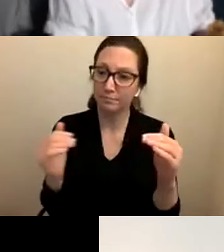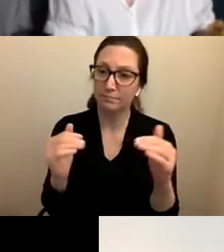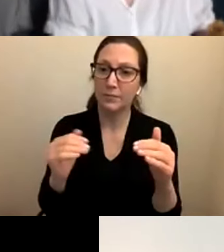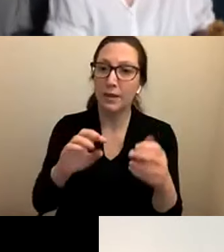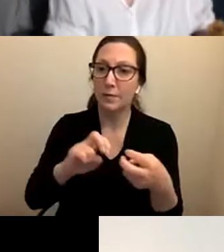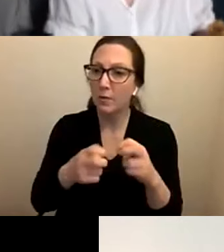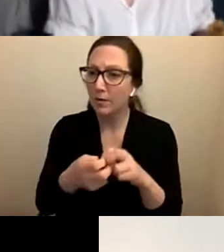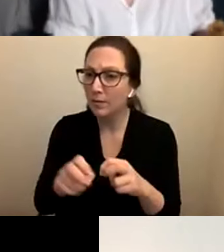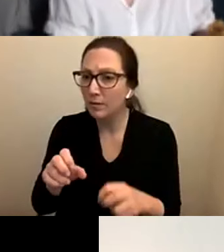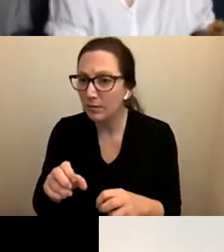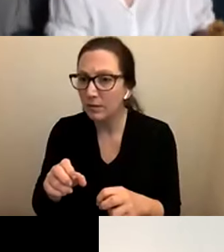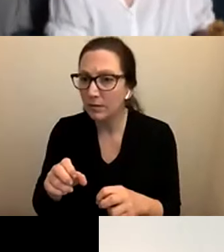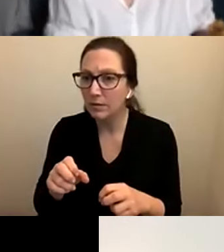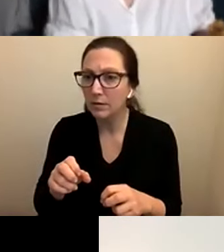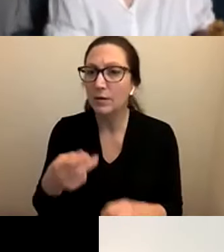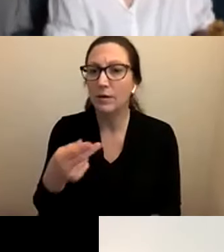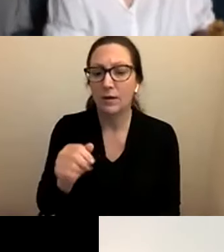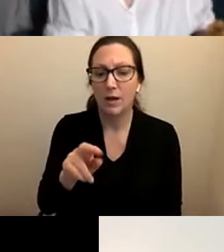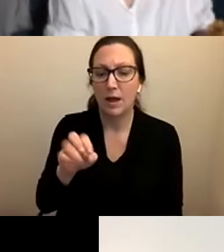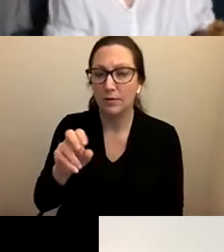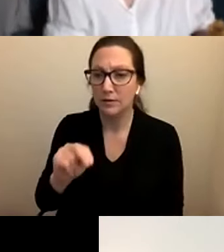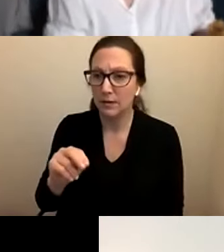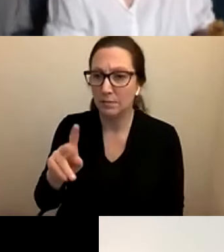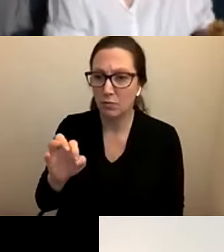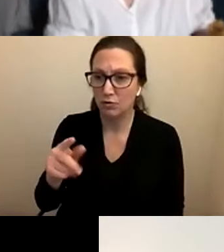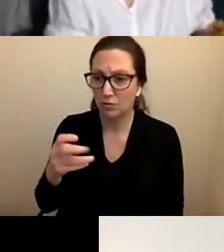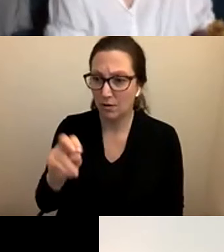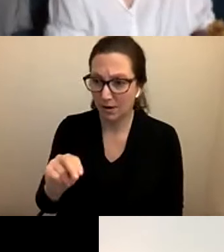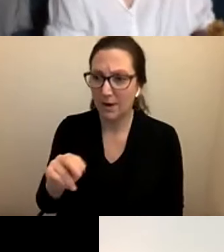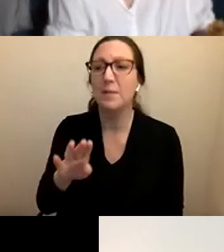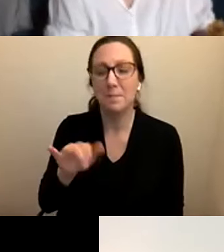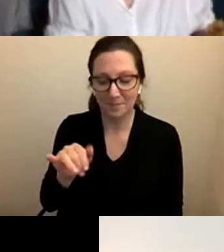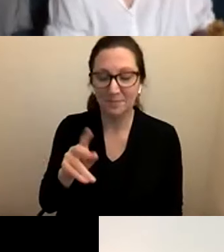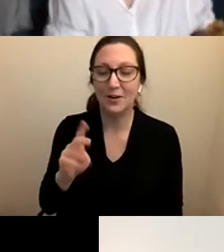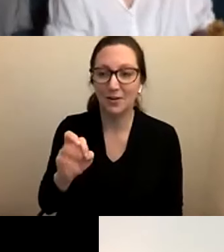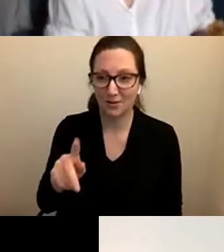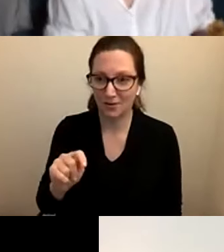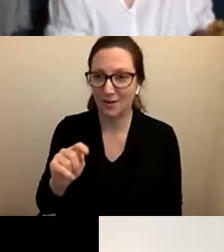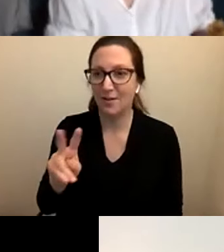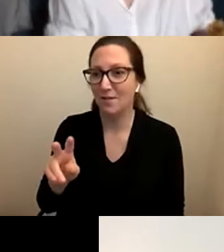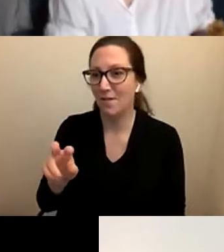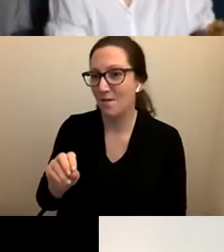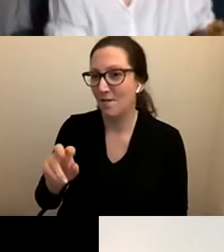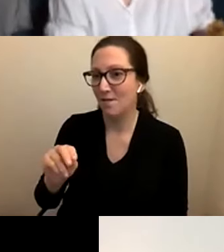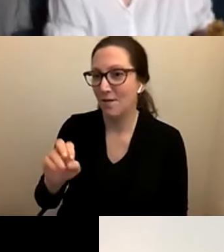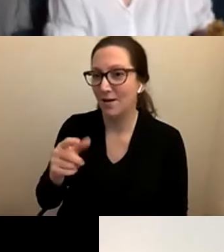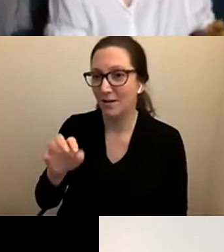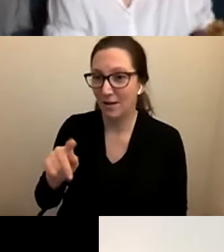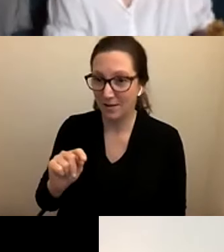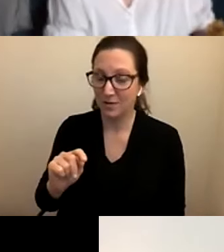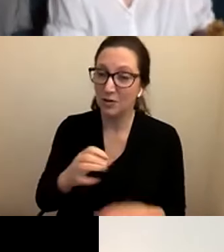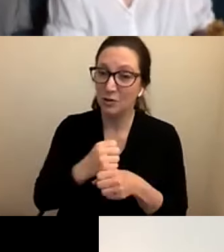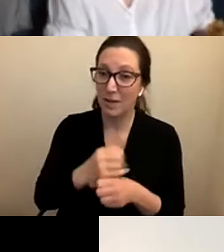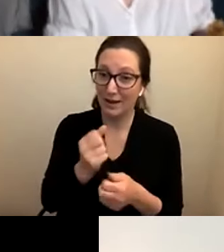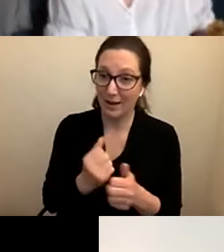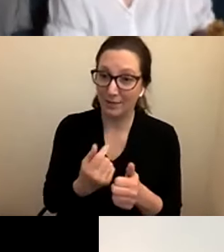dystopian society in the short story Harrison Bergeron by Kurt Vonnegut. In Harrison Bergeron, in order to make everyone equal, handicaps were